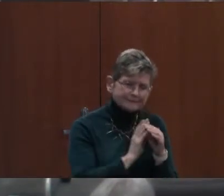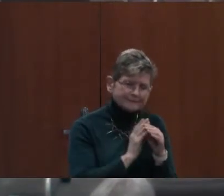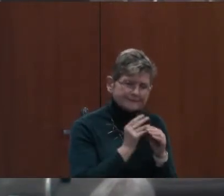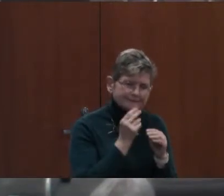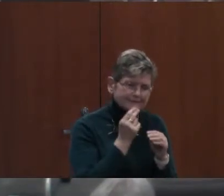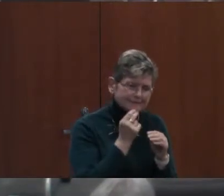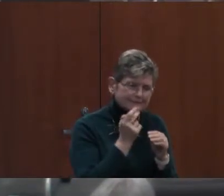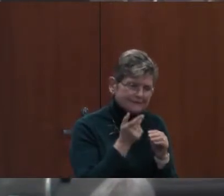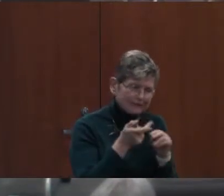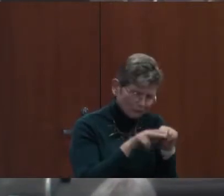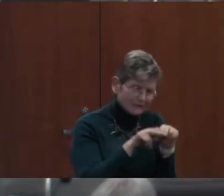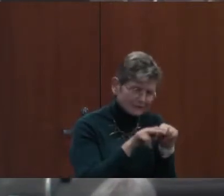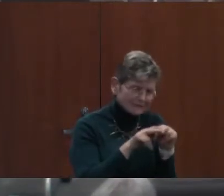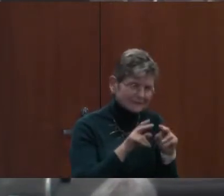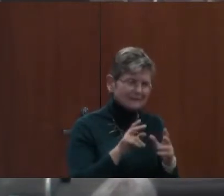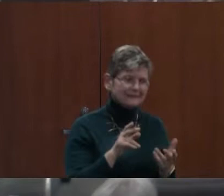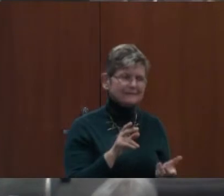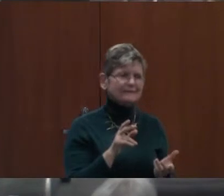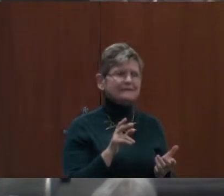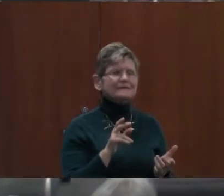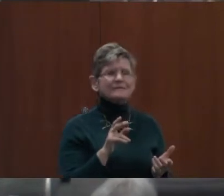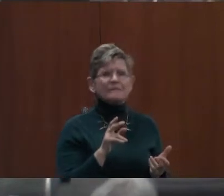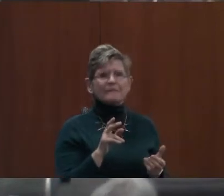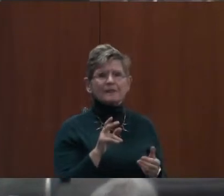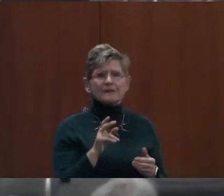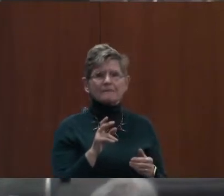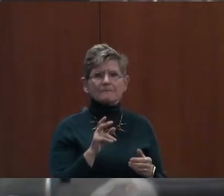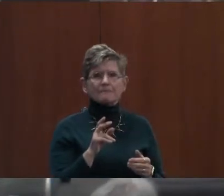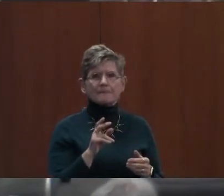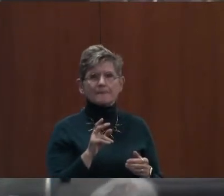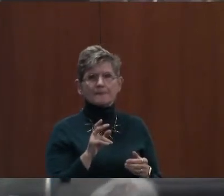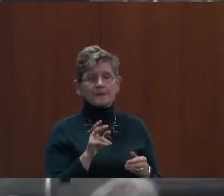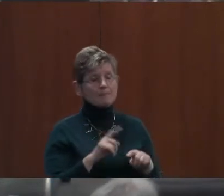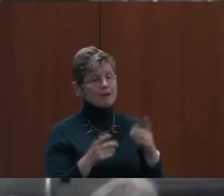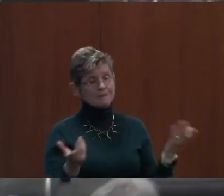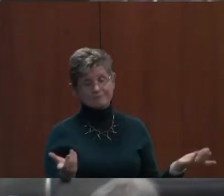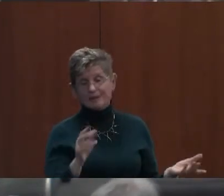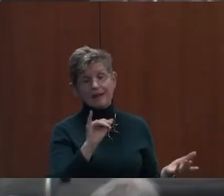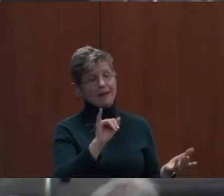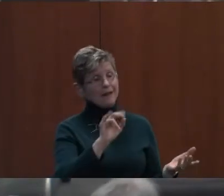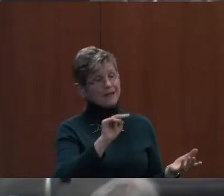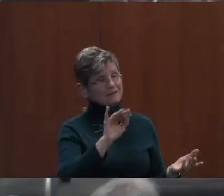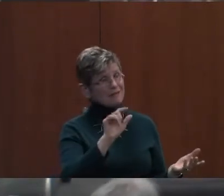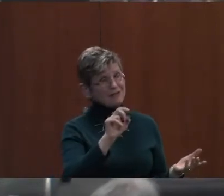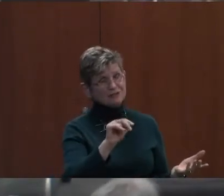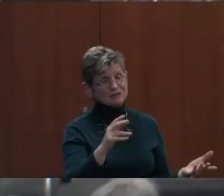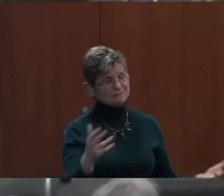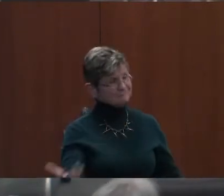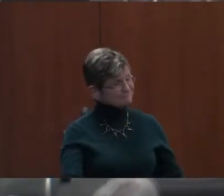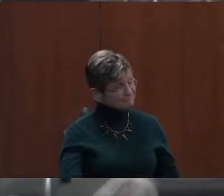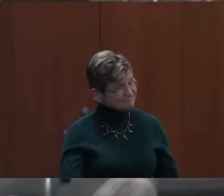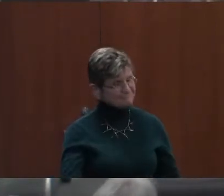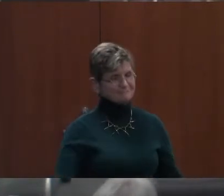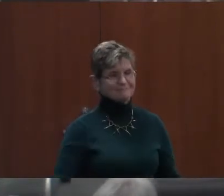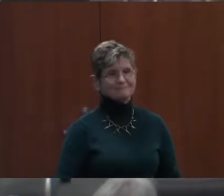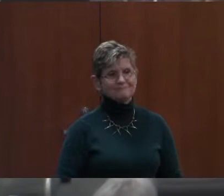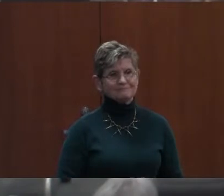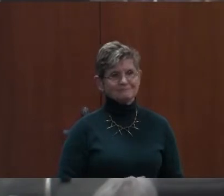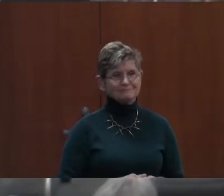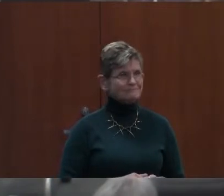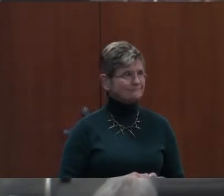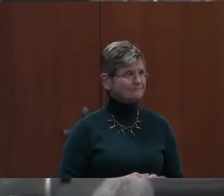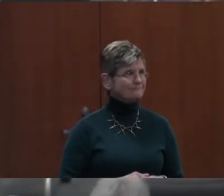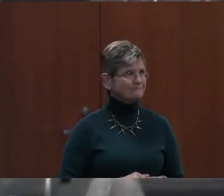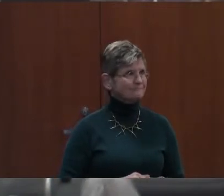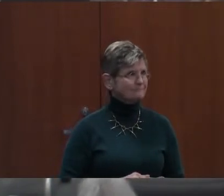compared to inflation, and coming out of a year with inflation. So just things to note. Thank you. Thank